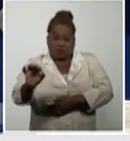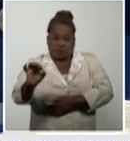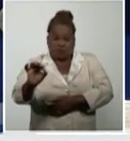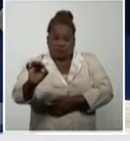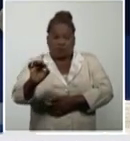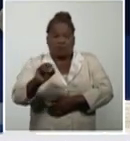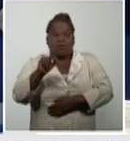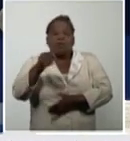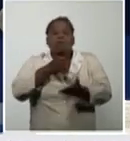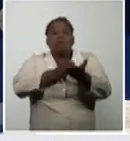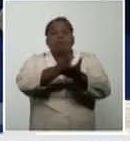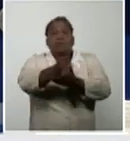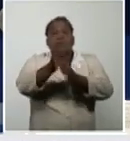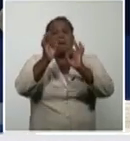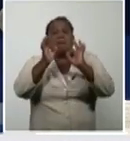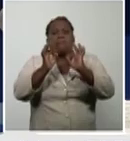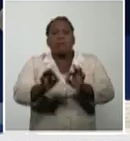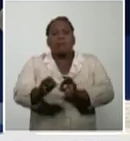69 cases,